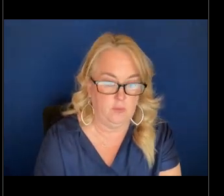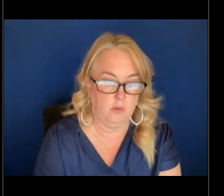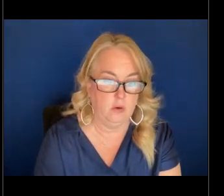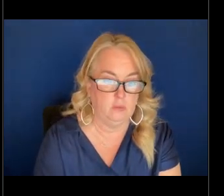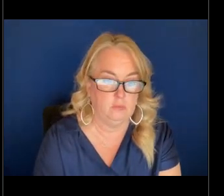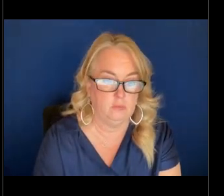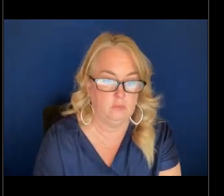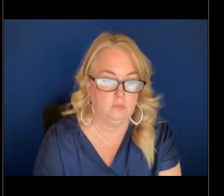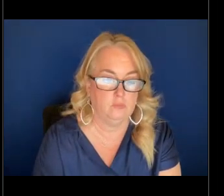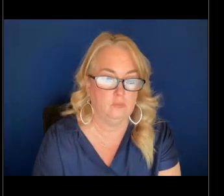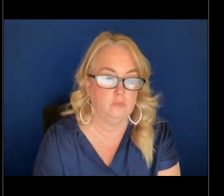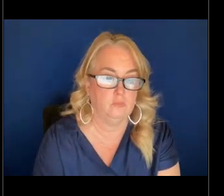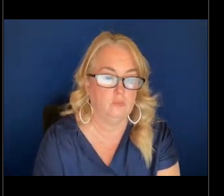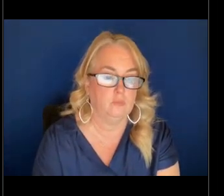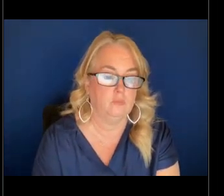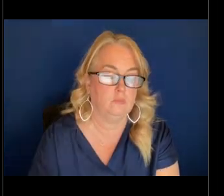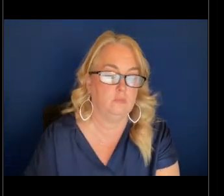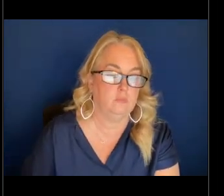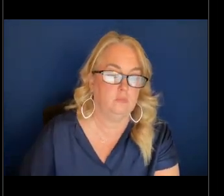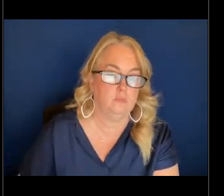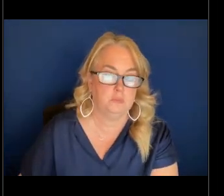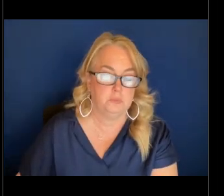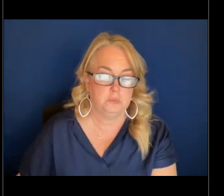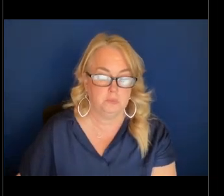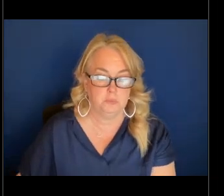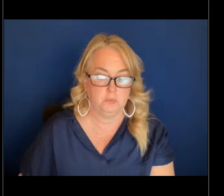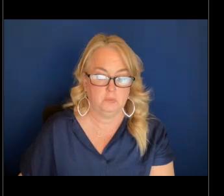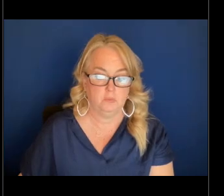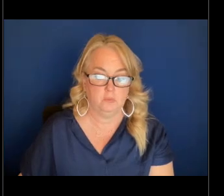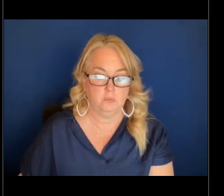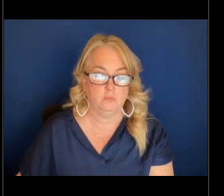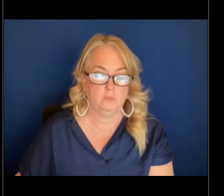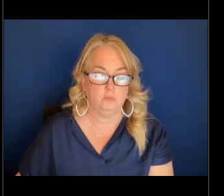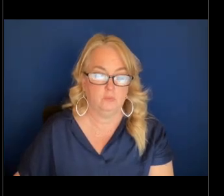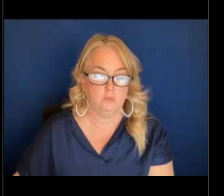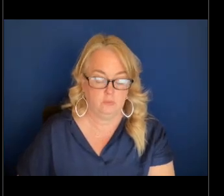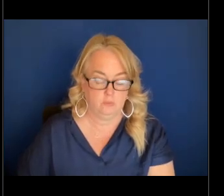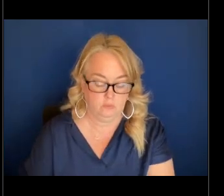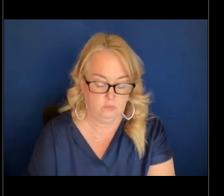All right, go ahead and close this poll. Thank you so much.